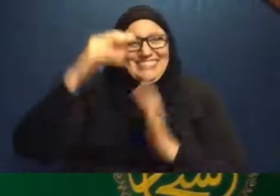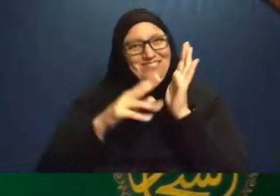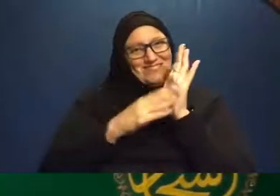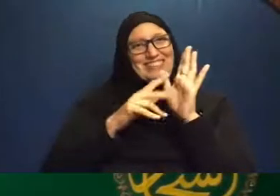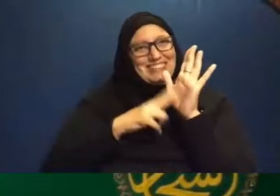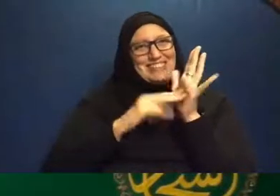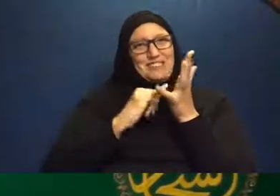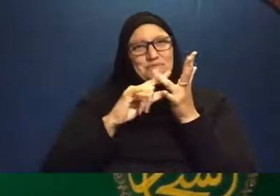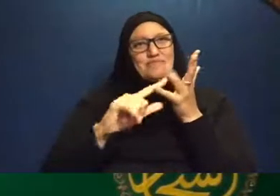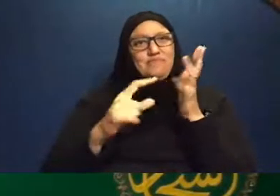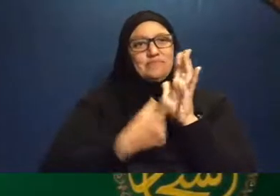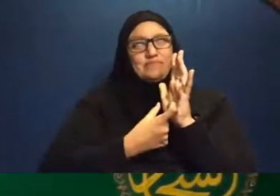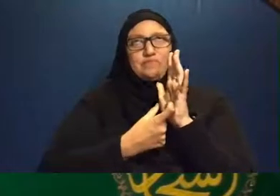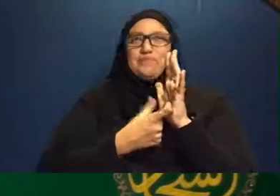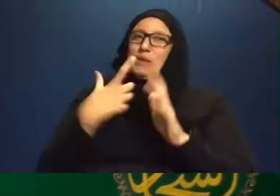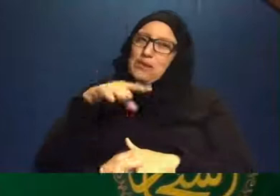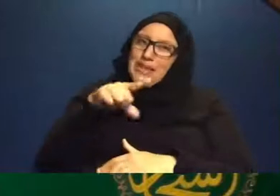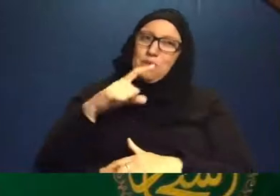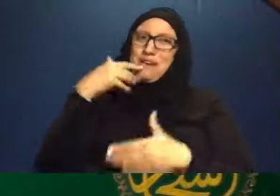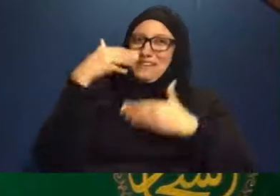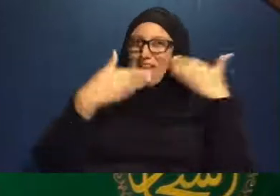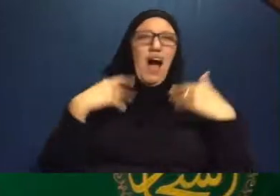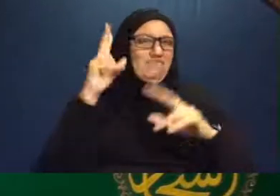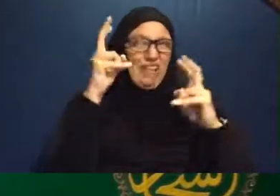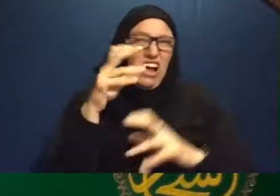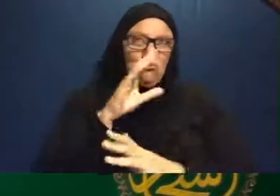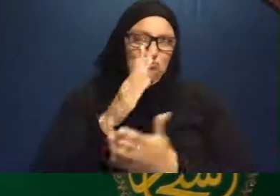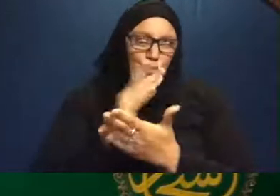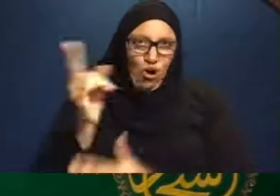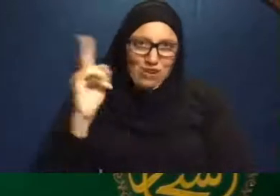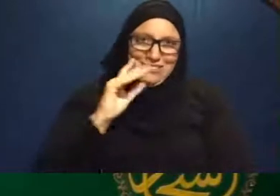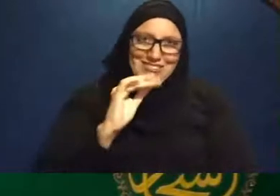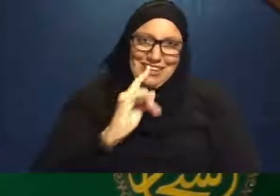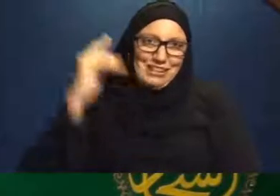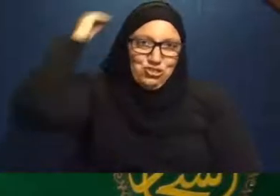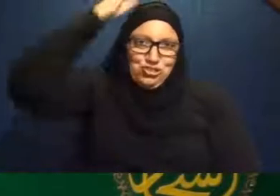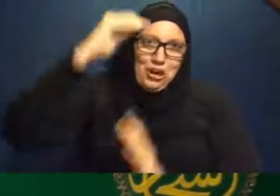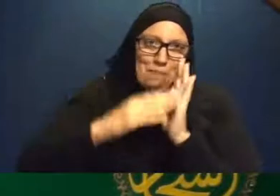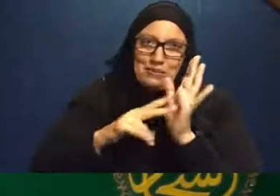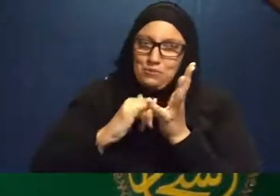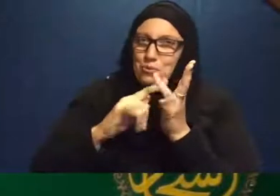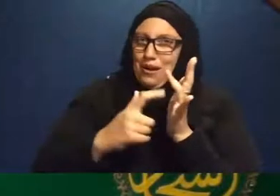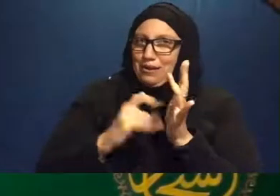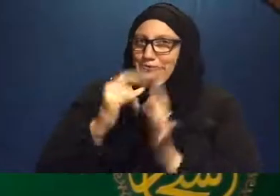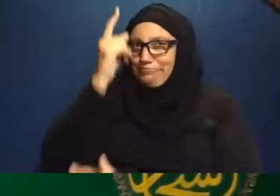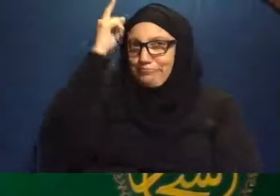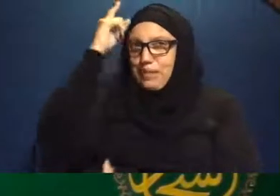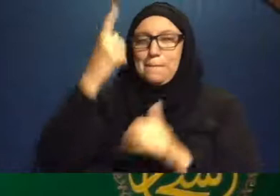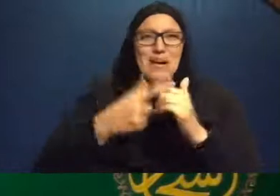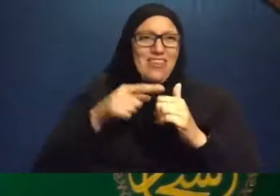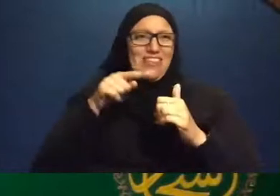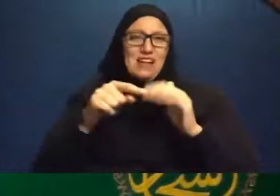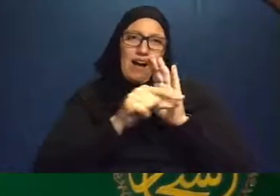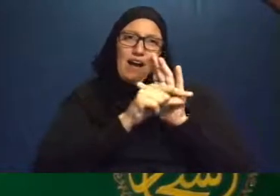Sheikh Mansour so that he explains it to you properly. I'm just making it. The meaning of